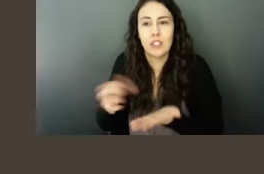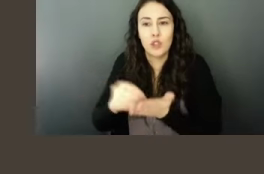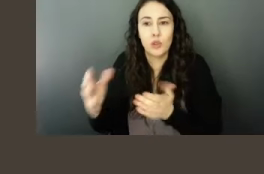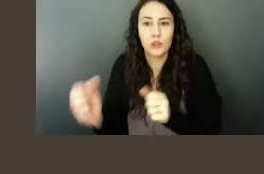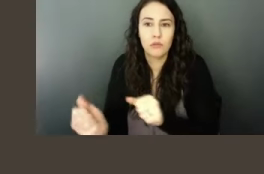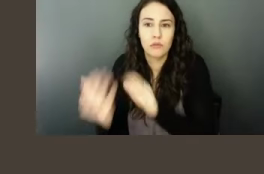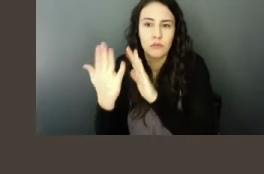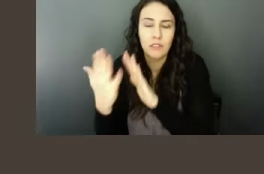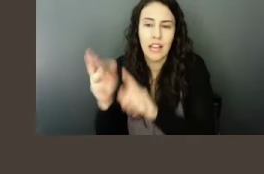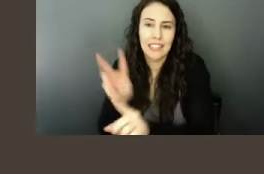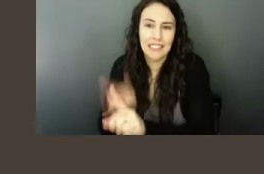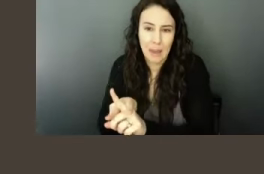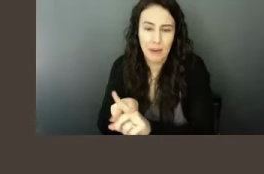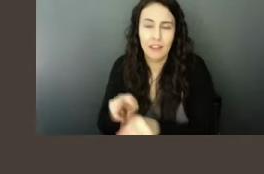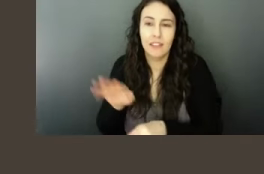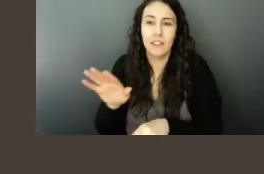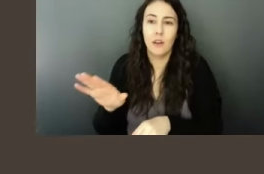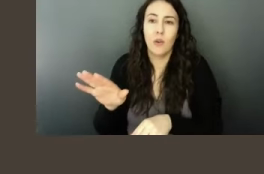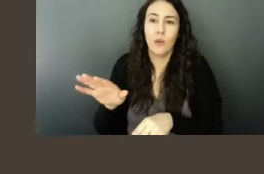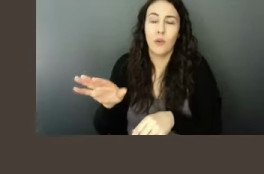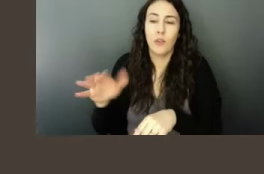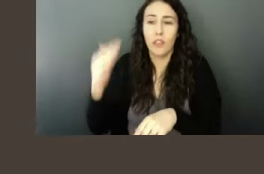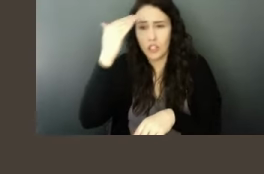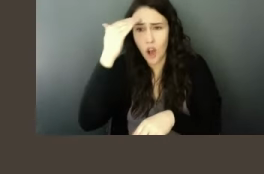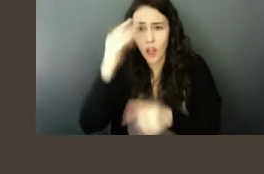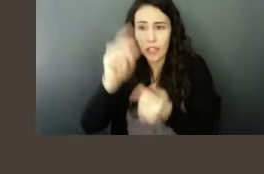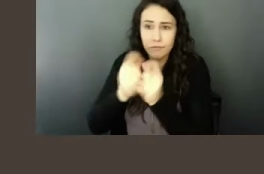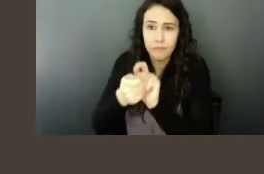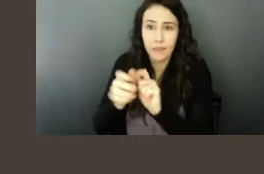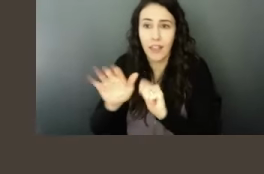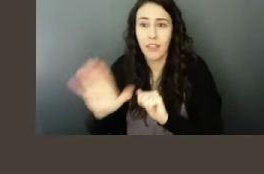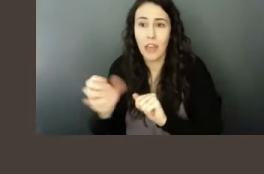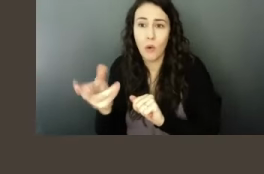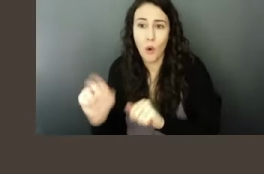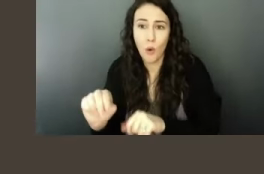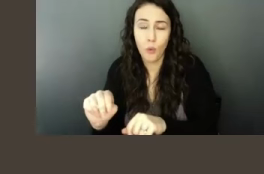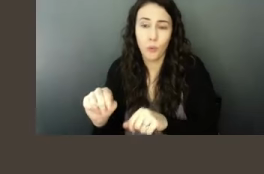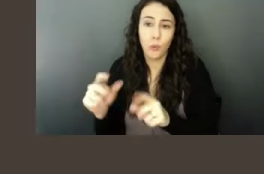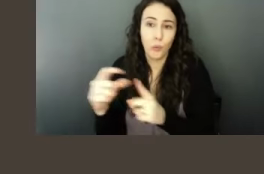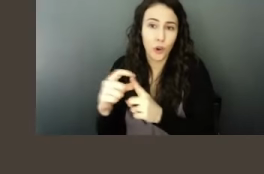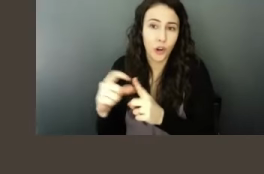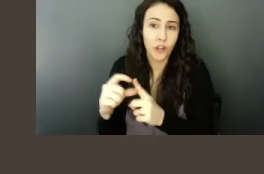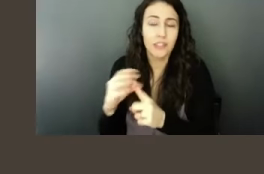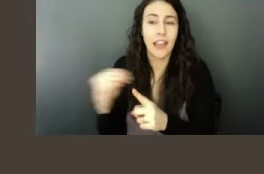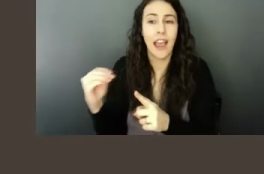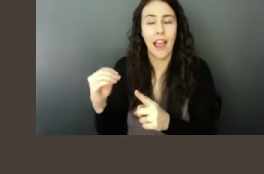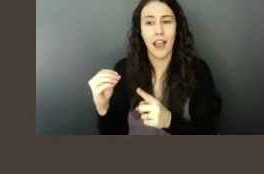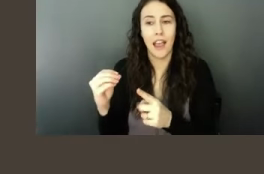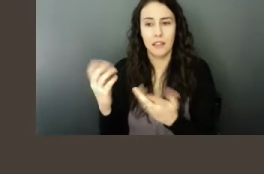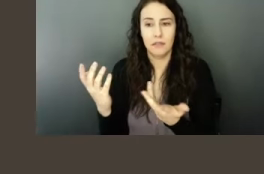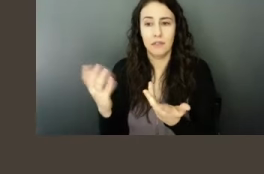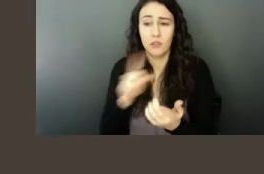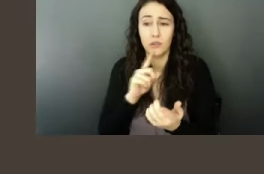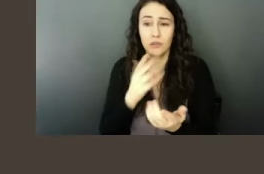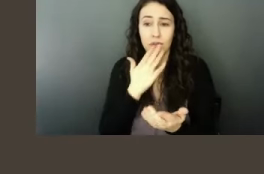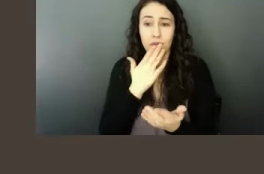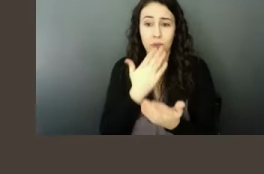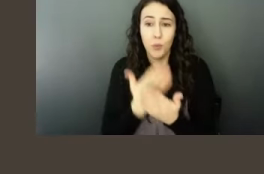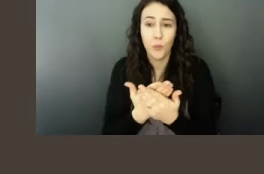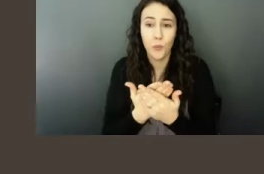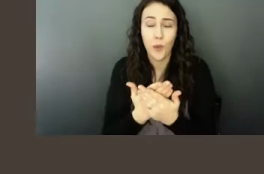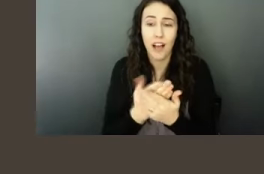own words and seeing where's the knowledge to that. So really a well-designed exam